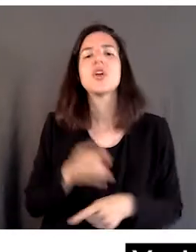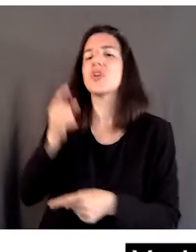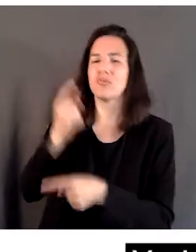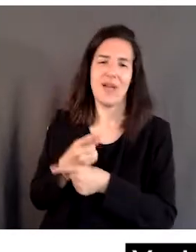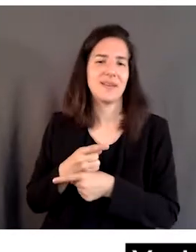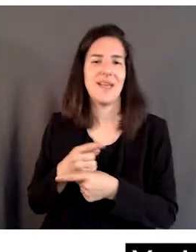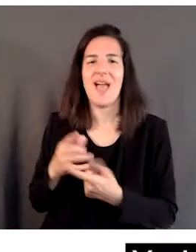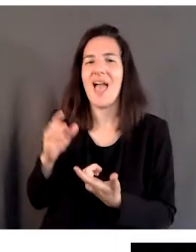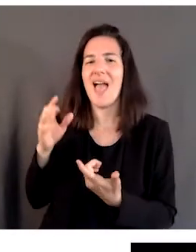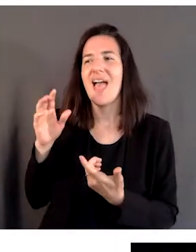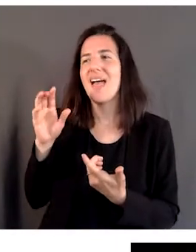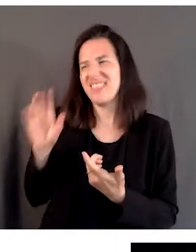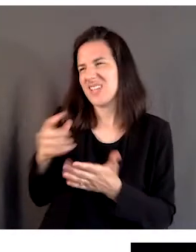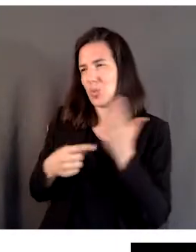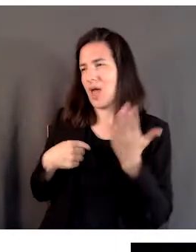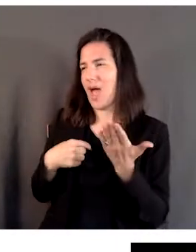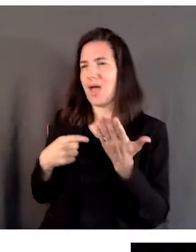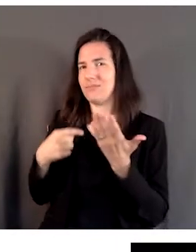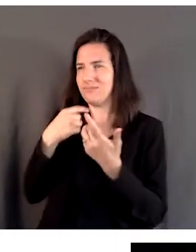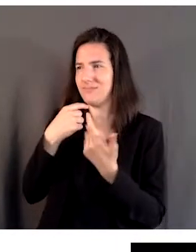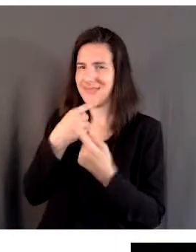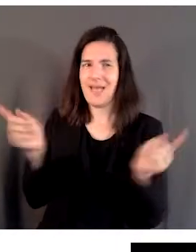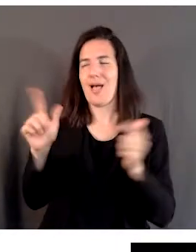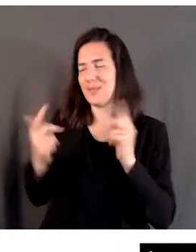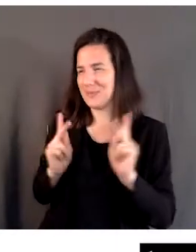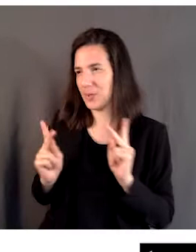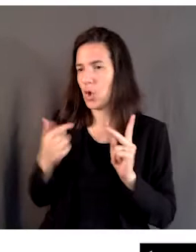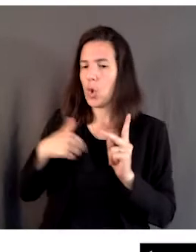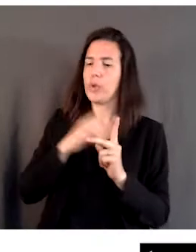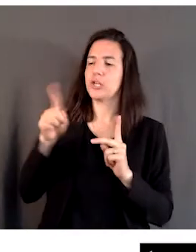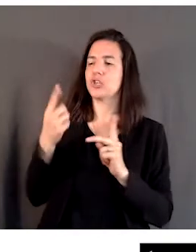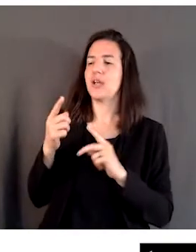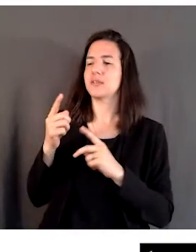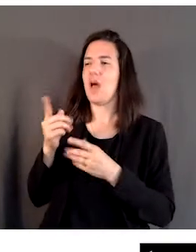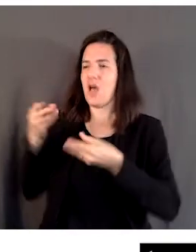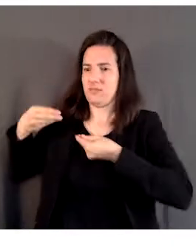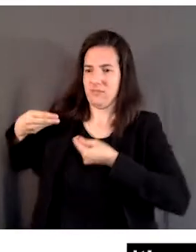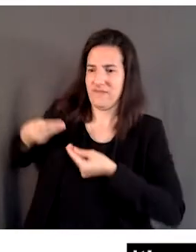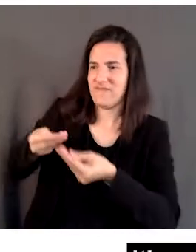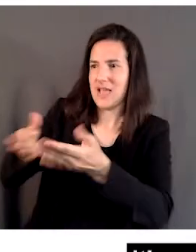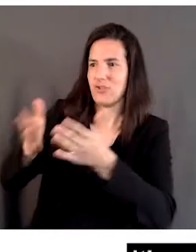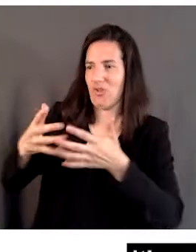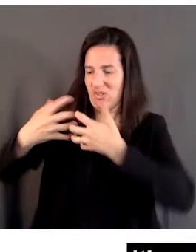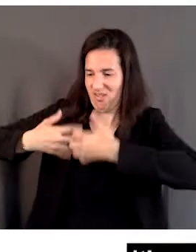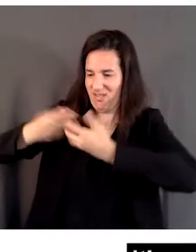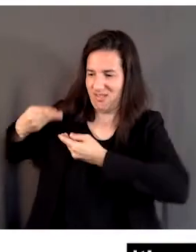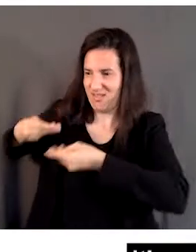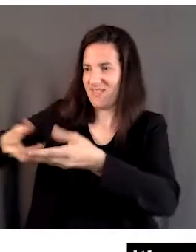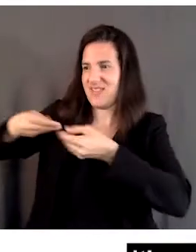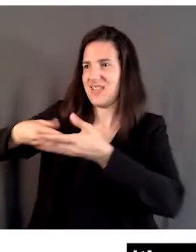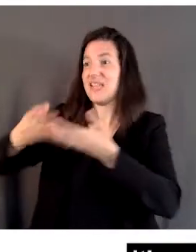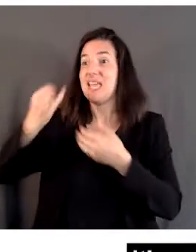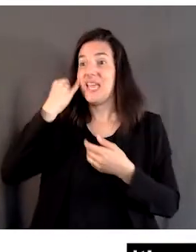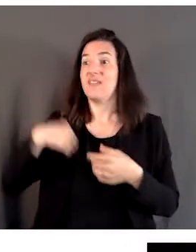what I tell everyone. We're exactly. A vessel, and it goes through us. And if we take it too personally, we've missed the whole point, because it's really not about us.